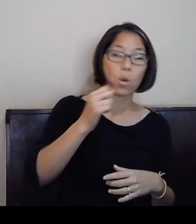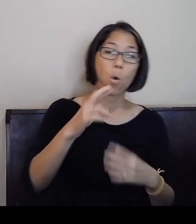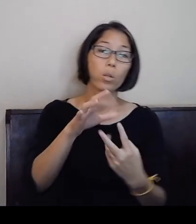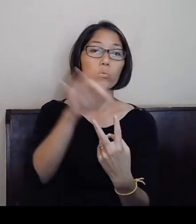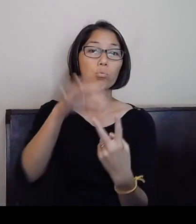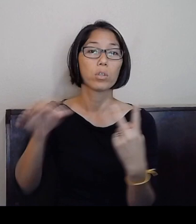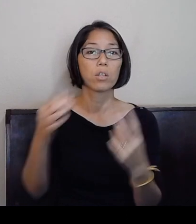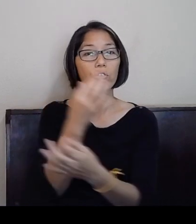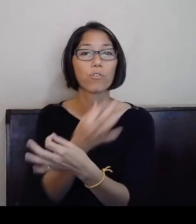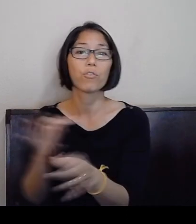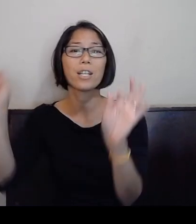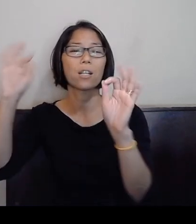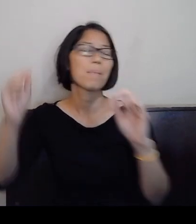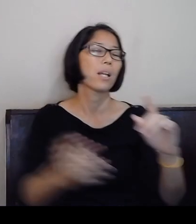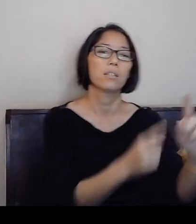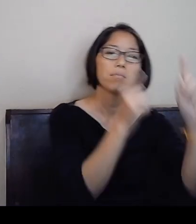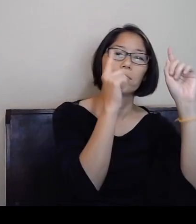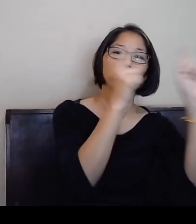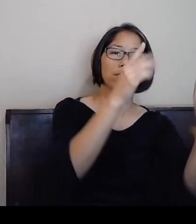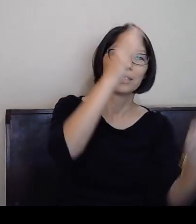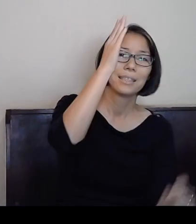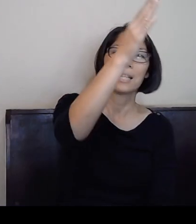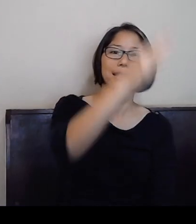choice between freedom and destiny.